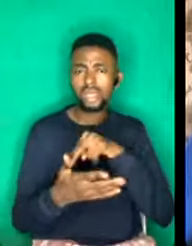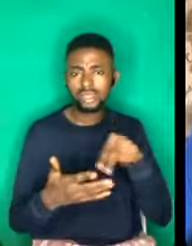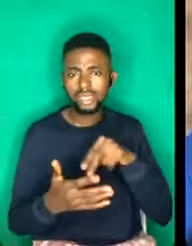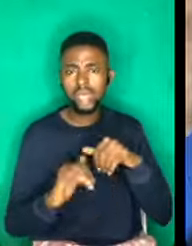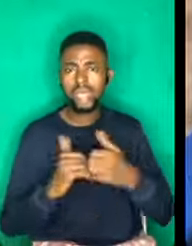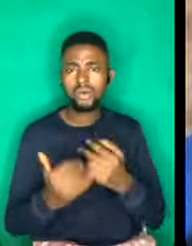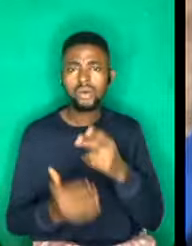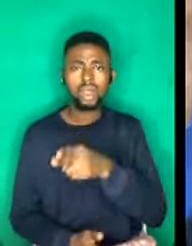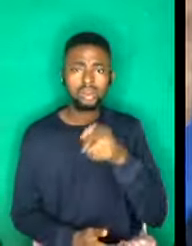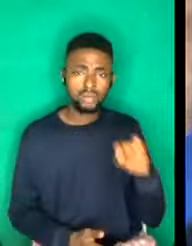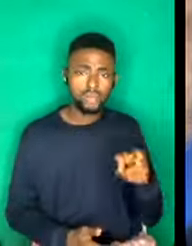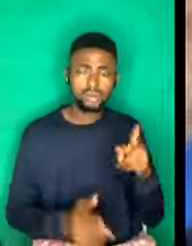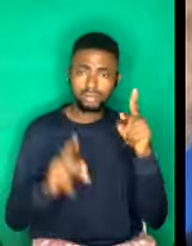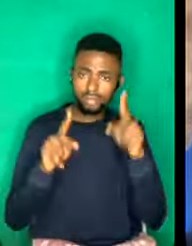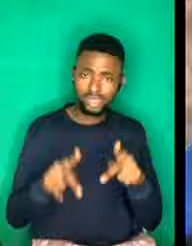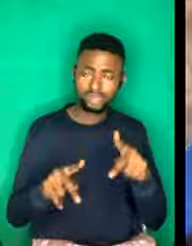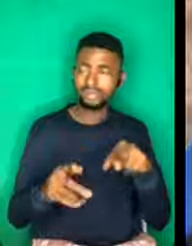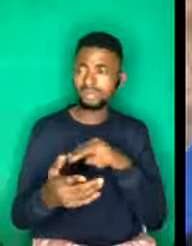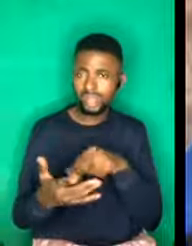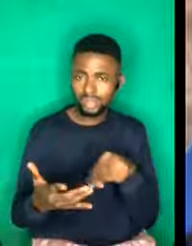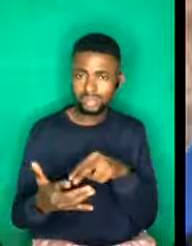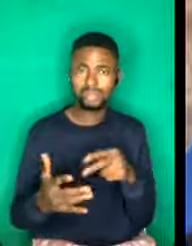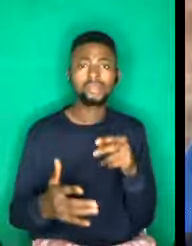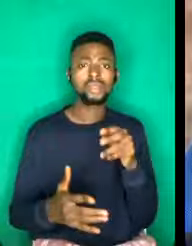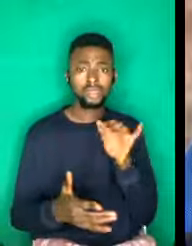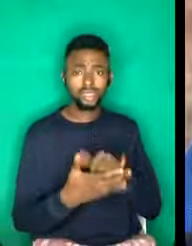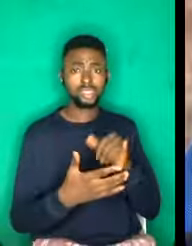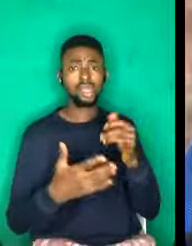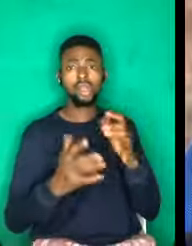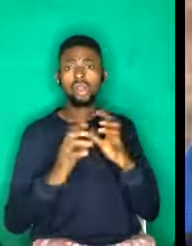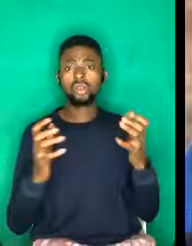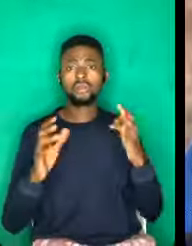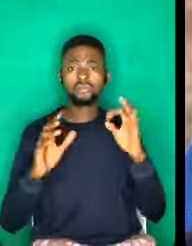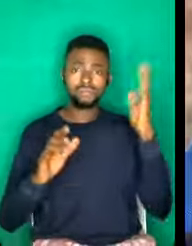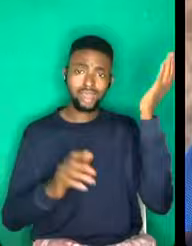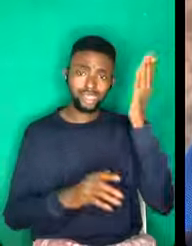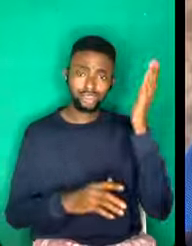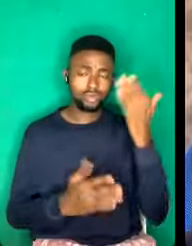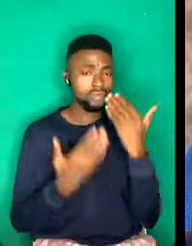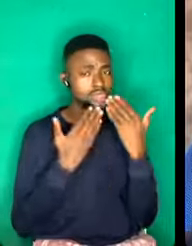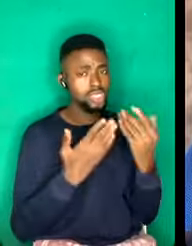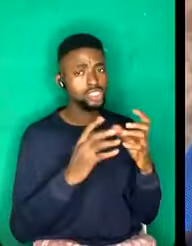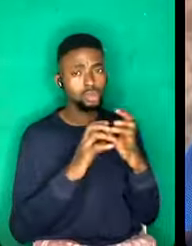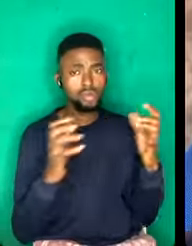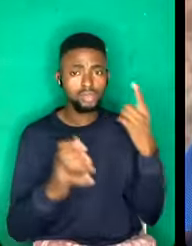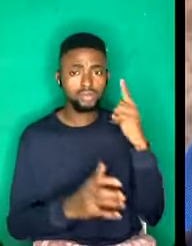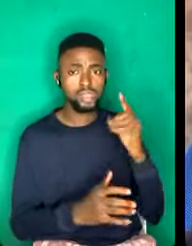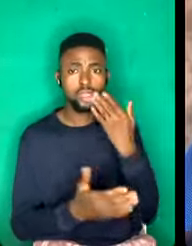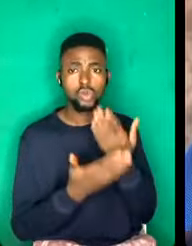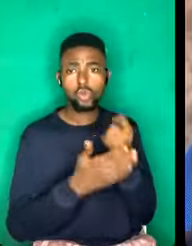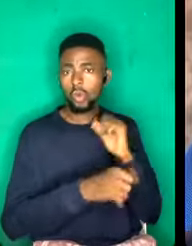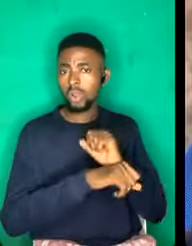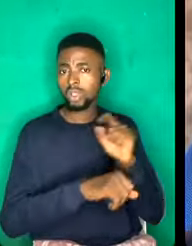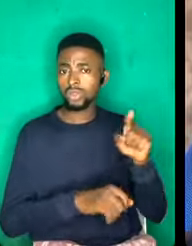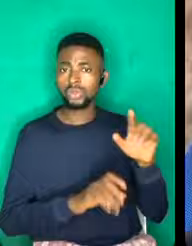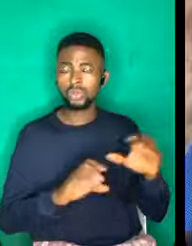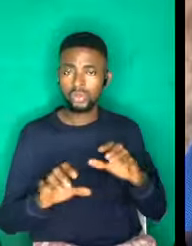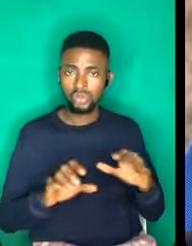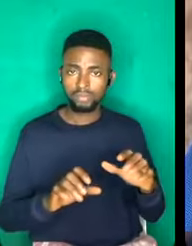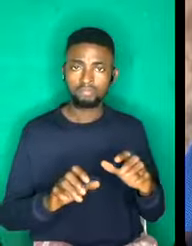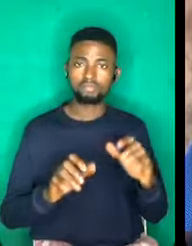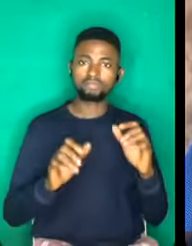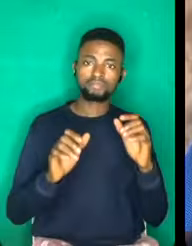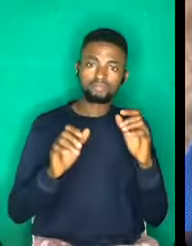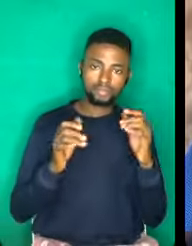know, that's a lot of lecture and a good one at that. Thank you for the good work you are doing. And this Thank brings me to the